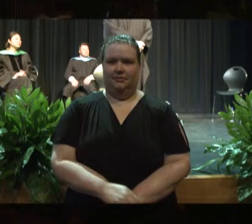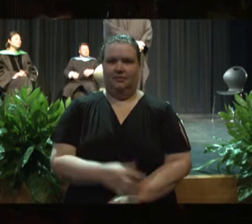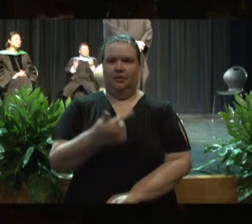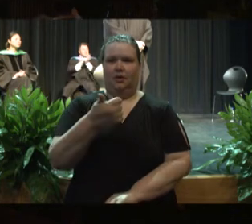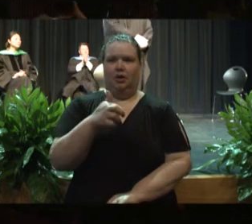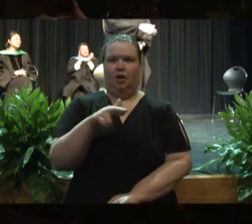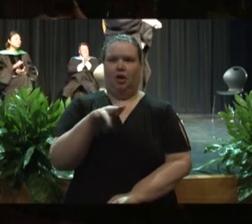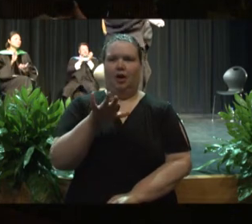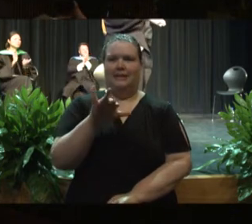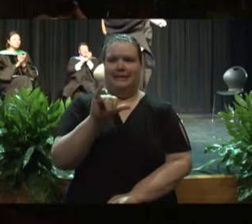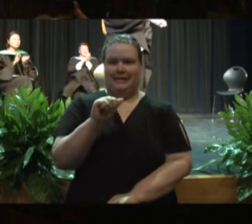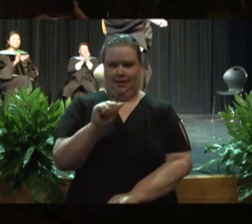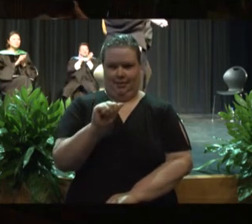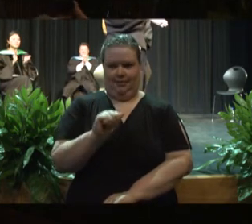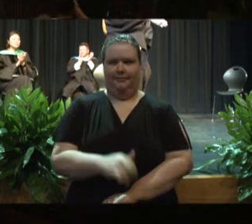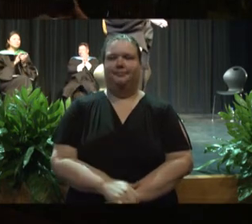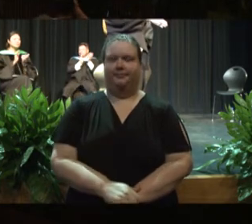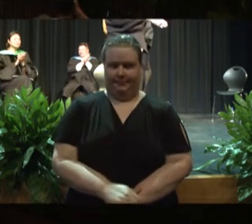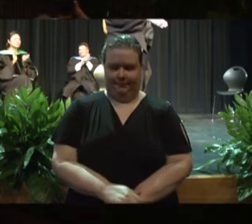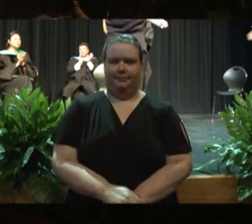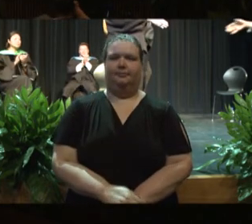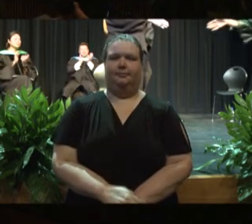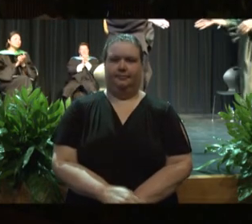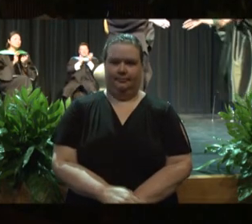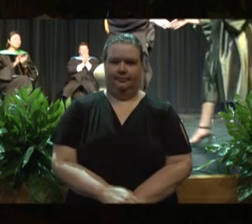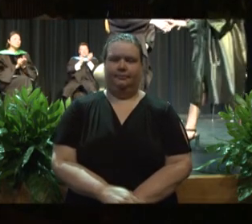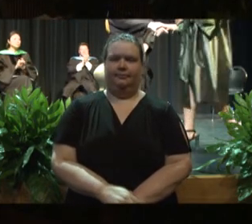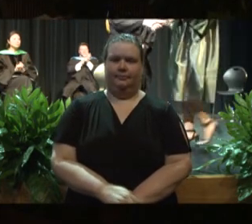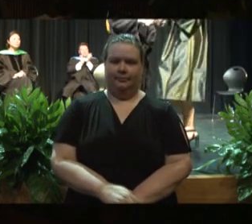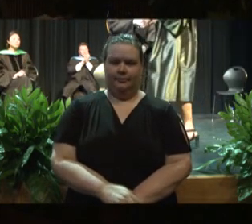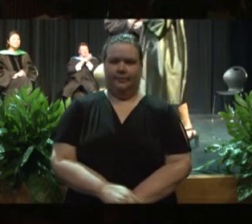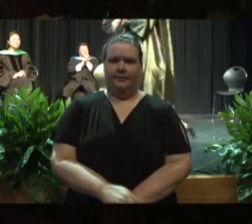Jacqueline Collazo Garcia.